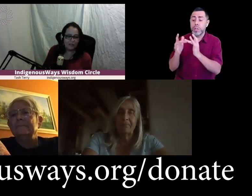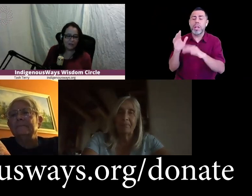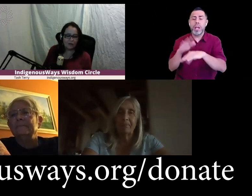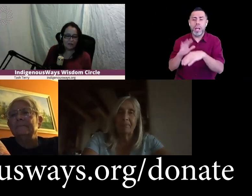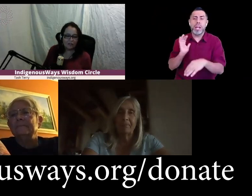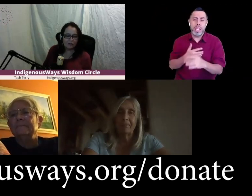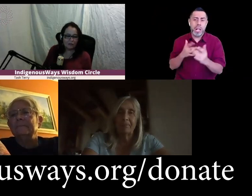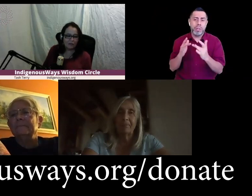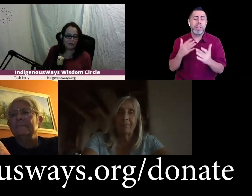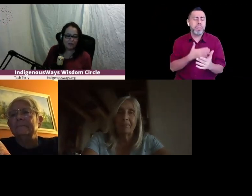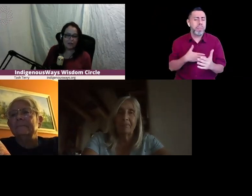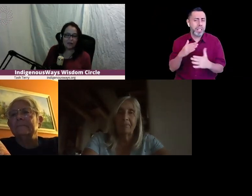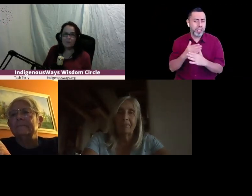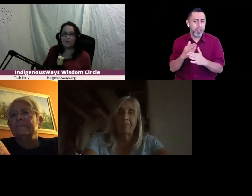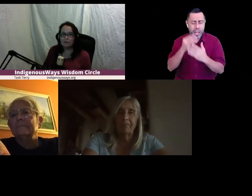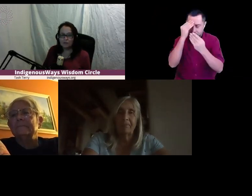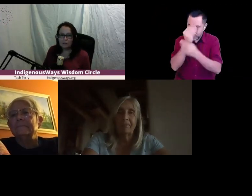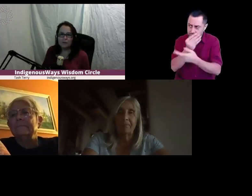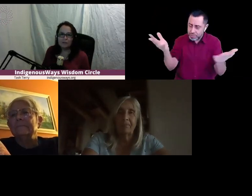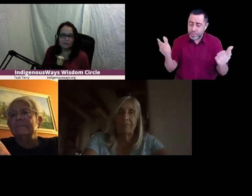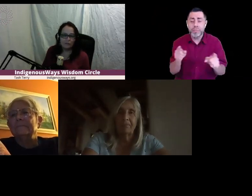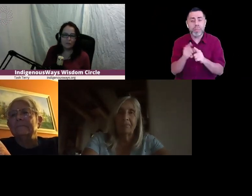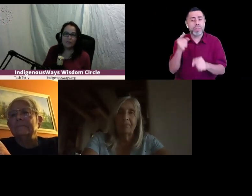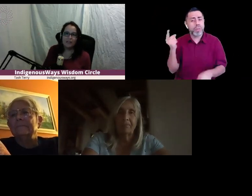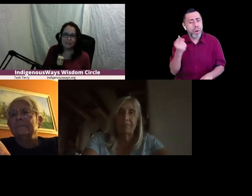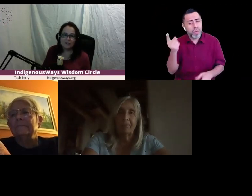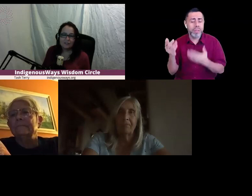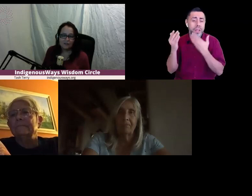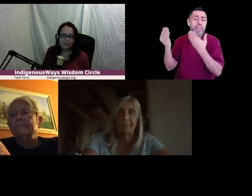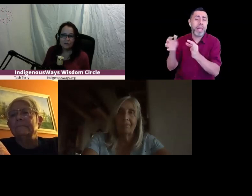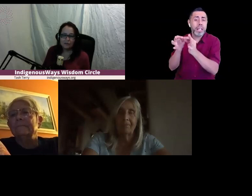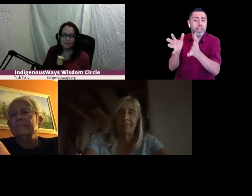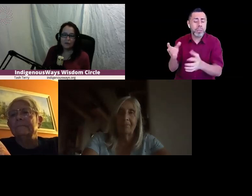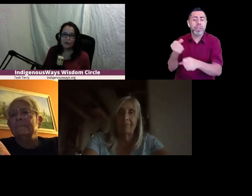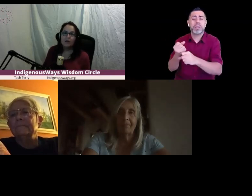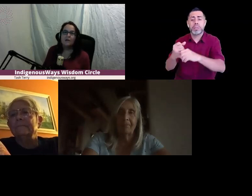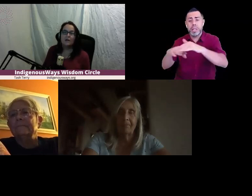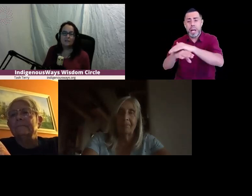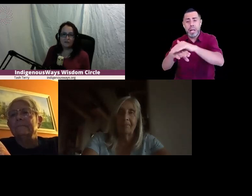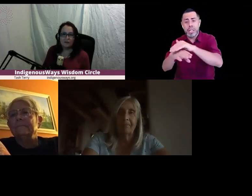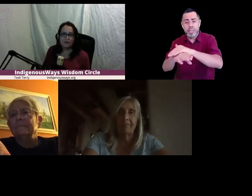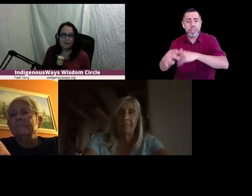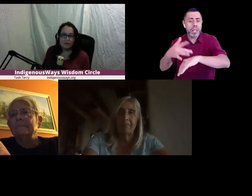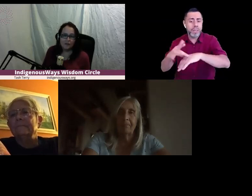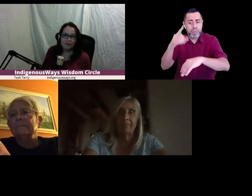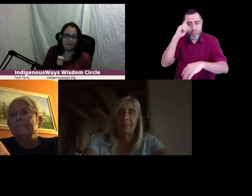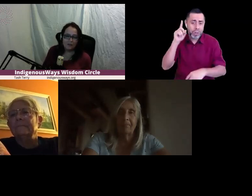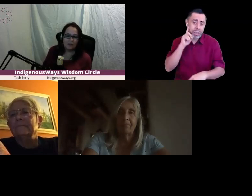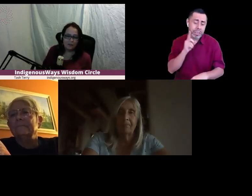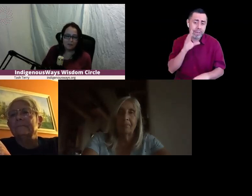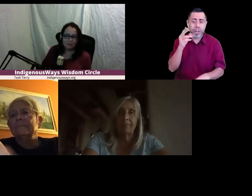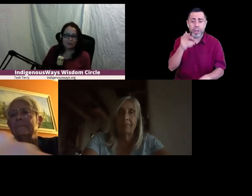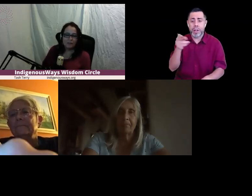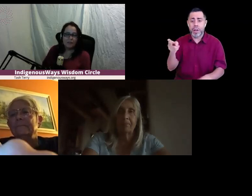As always, we want to thank our interpreters for making access available to our deaf and hard of hearing